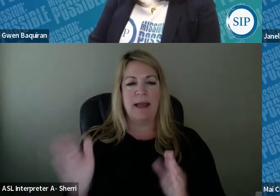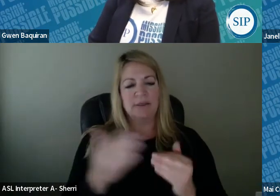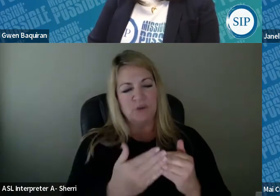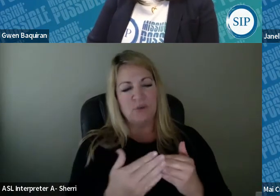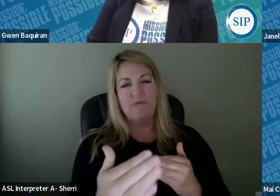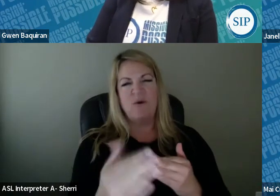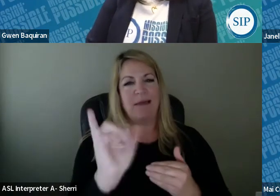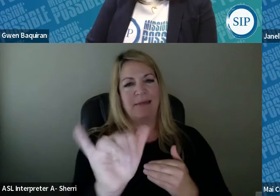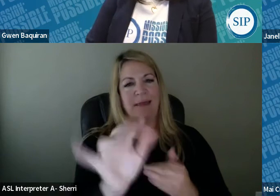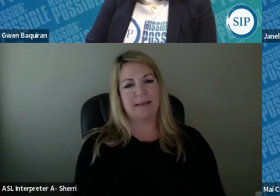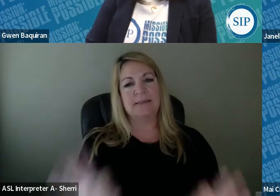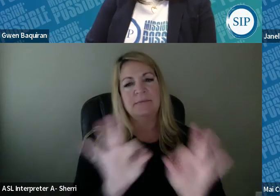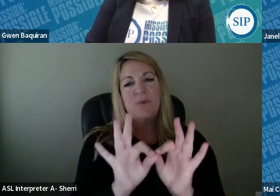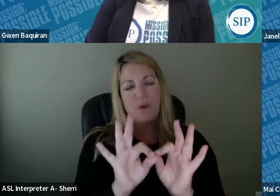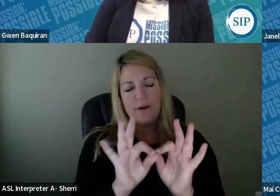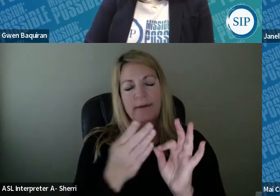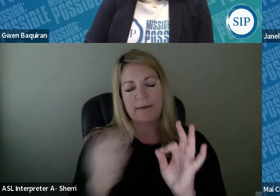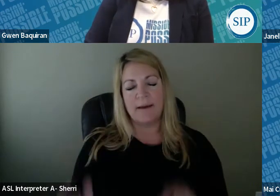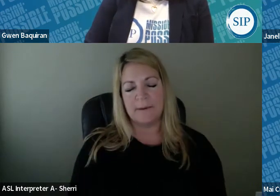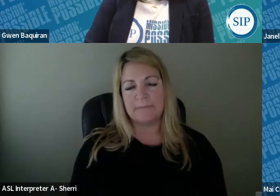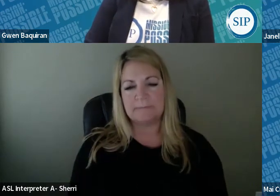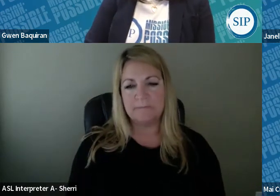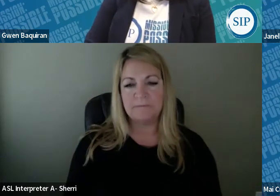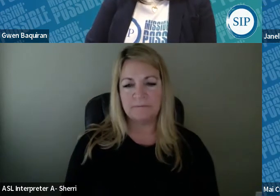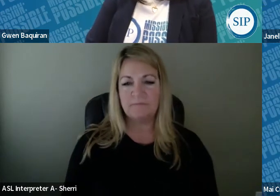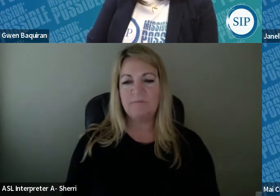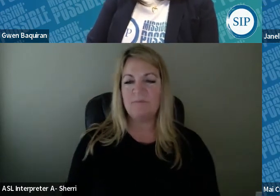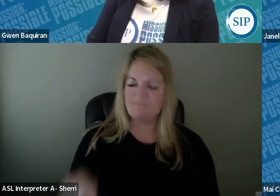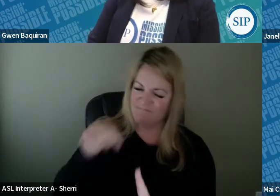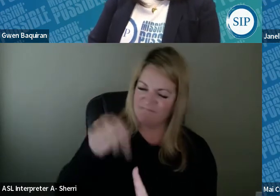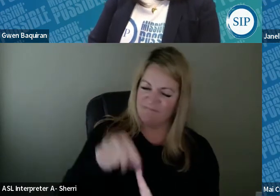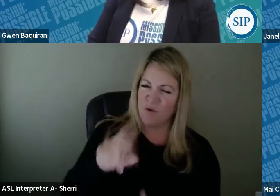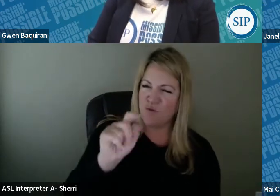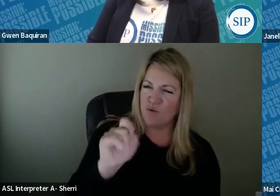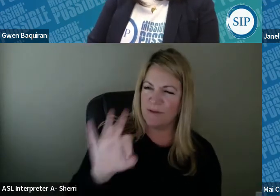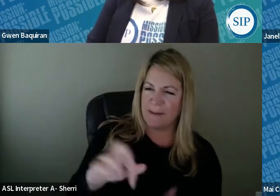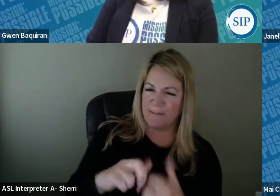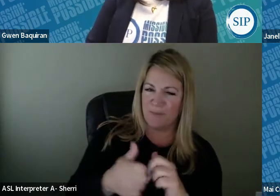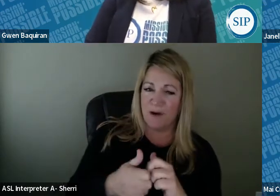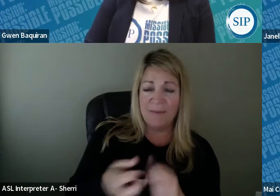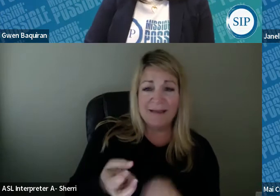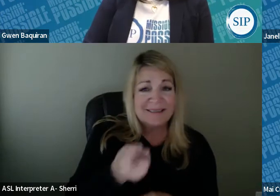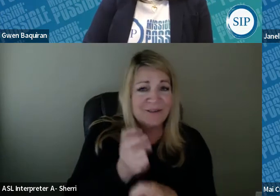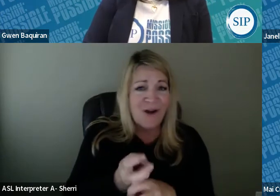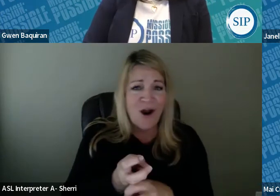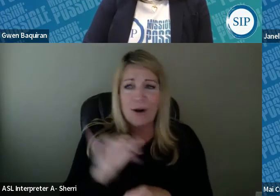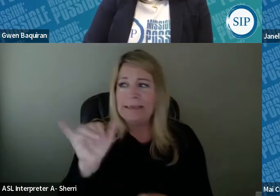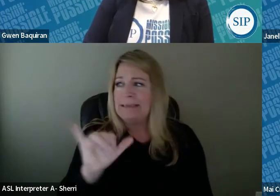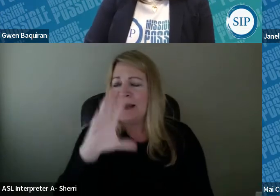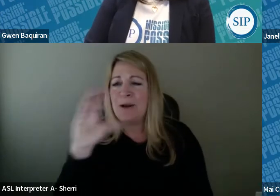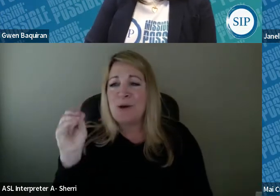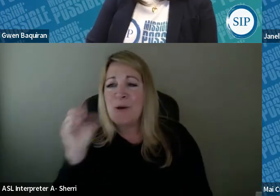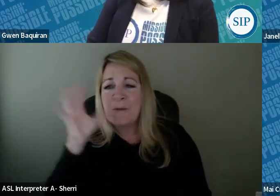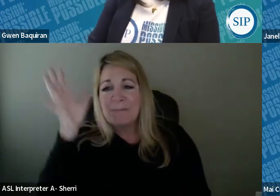most important thing there. Yeah, getting to the root of that problem, really. And it's hard. It's like co-parenting,